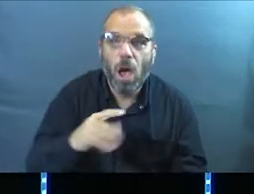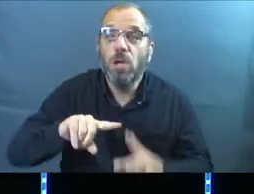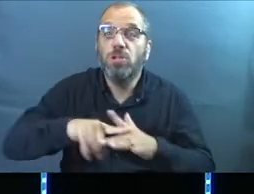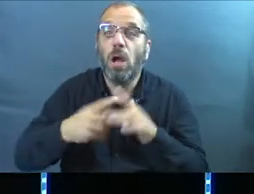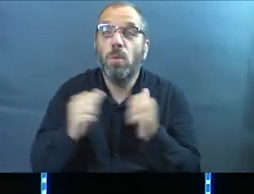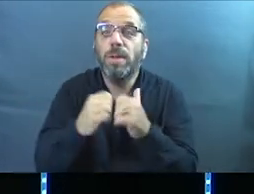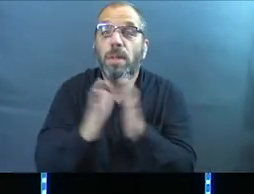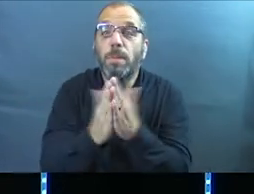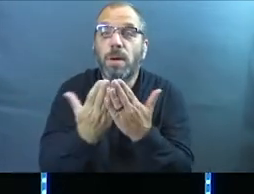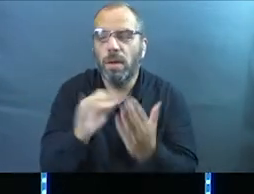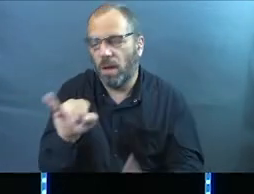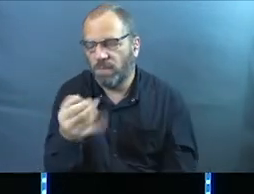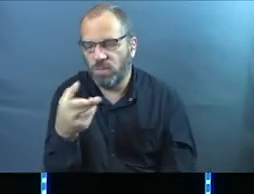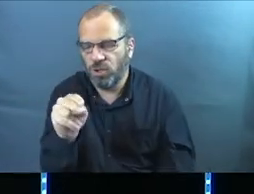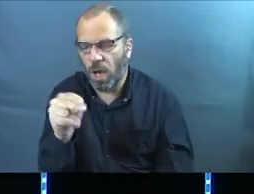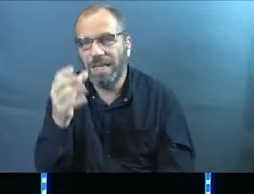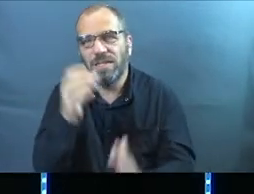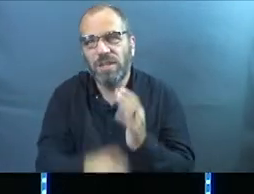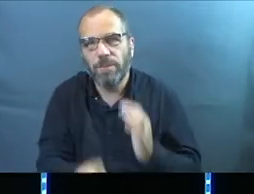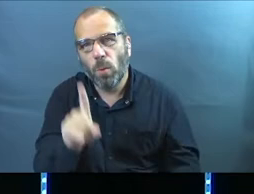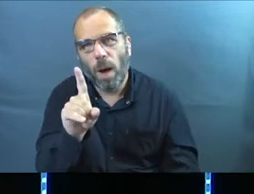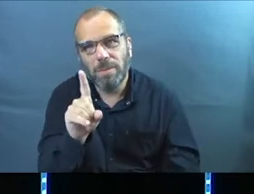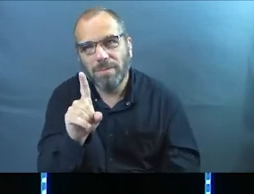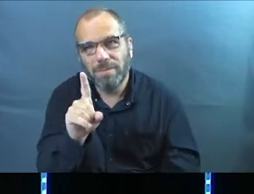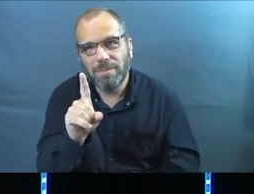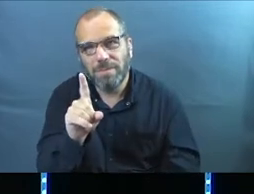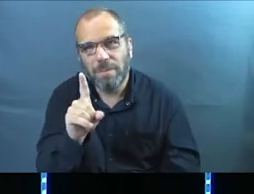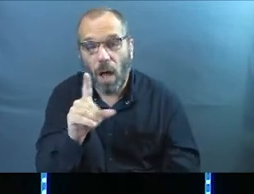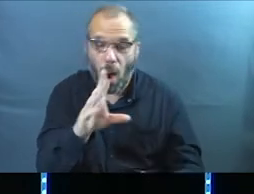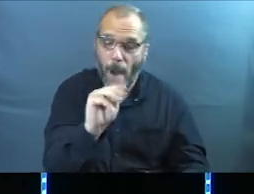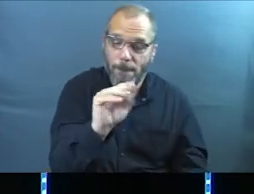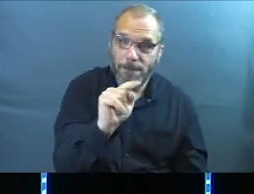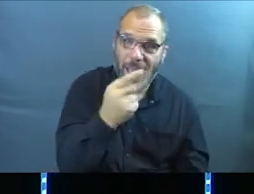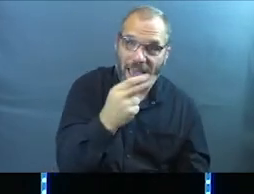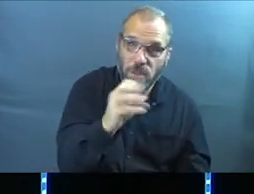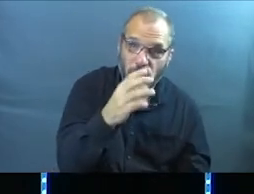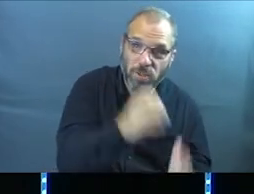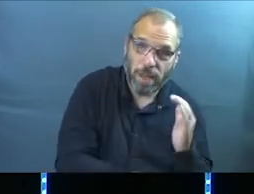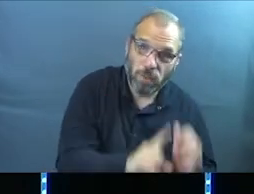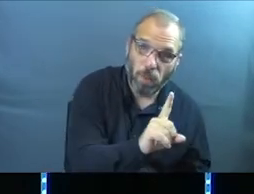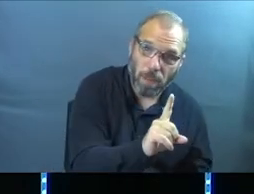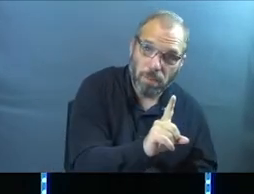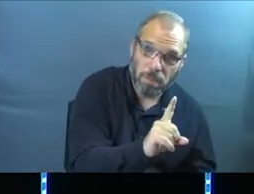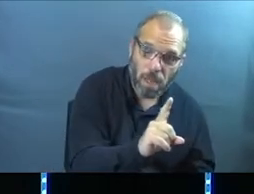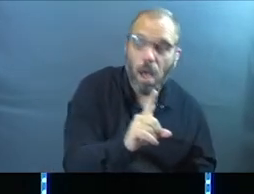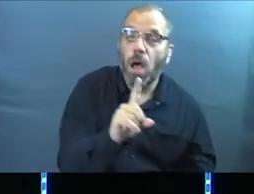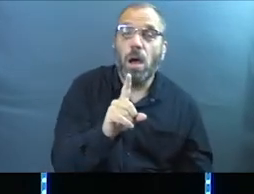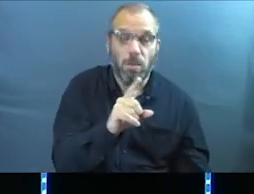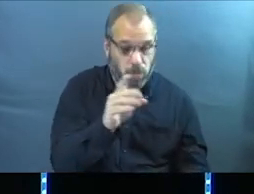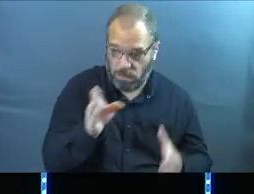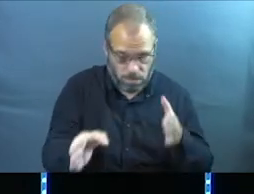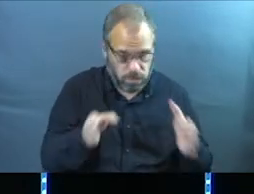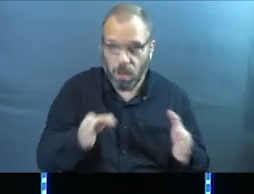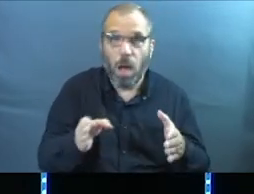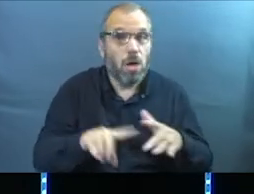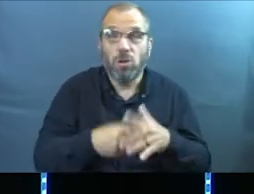John. John chapter 1. Start in Matthew. Matthew chapter 1. Start in one of those books. You might start in